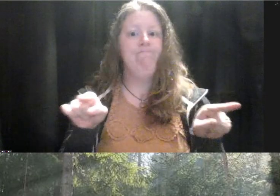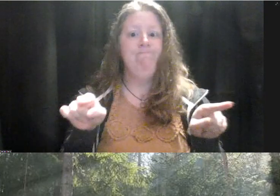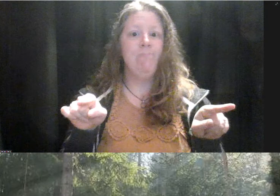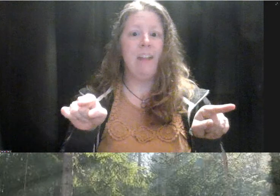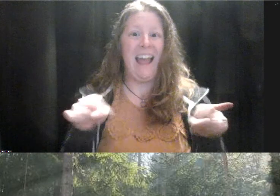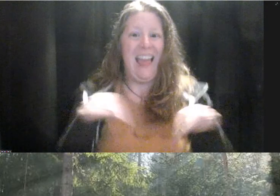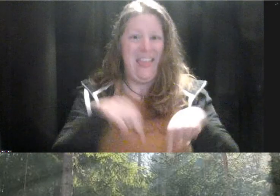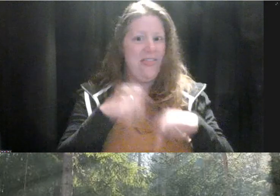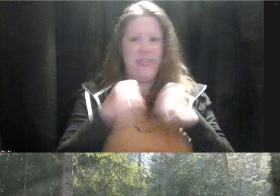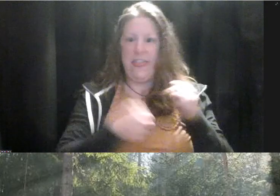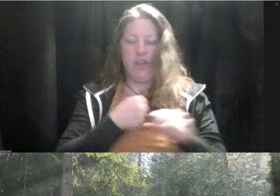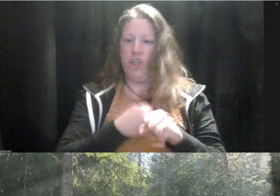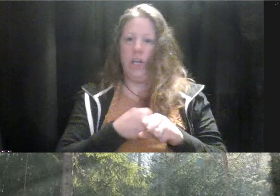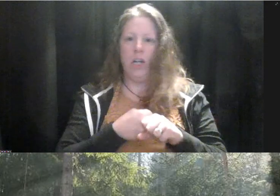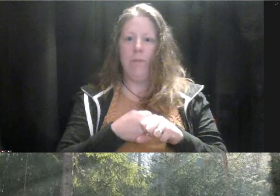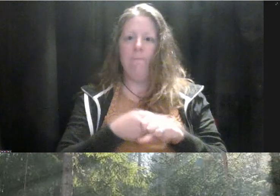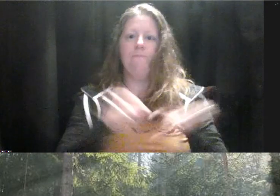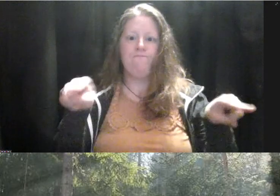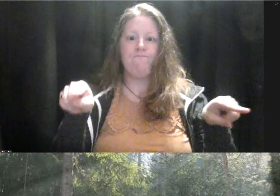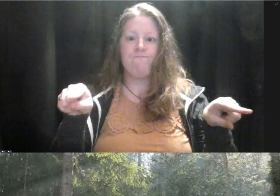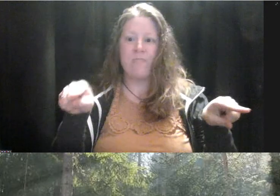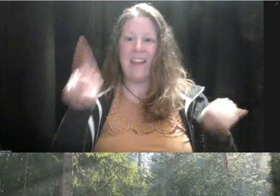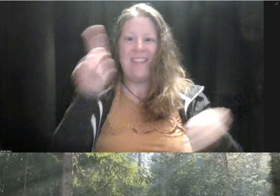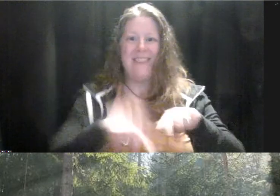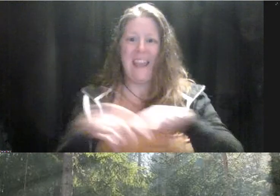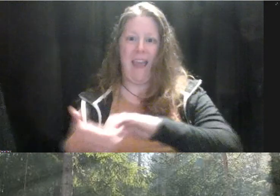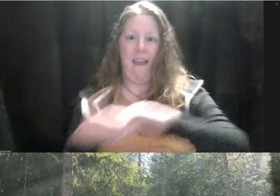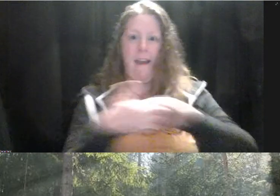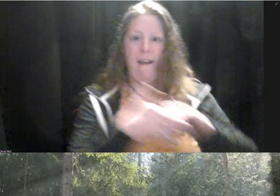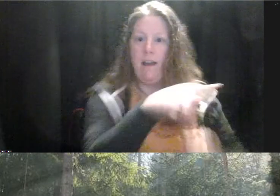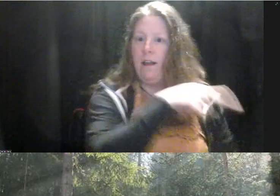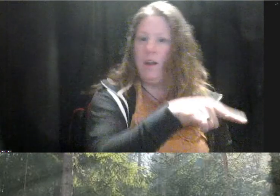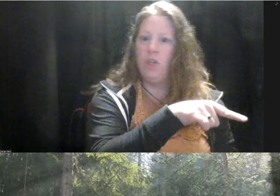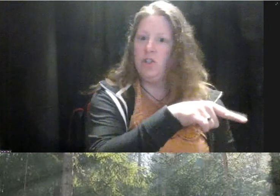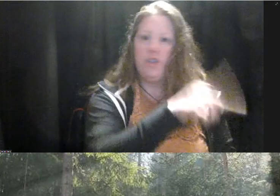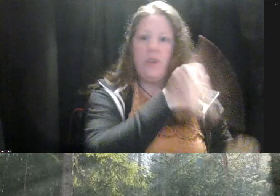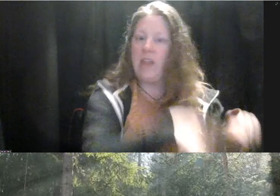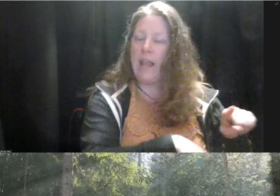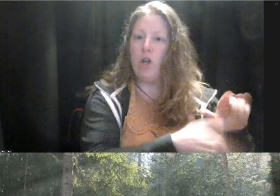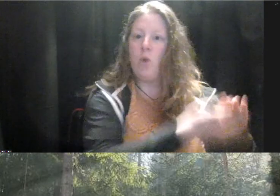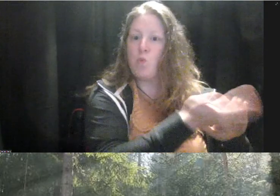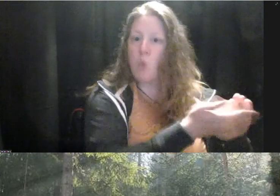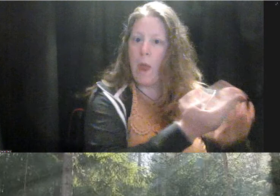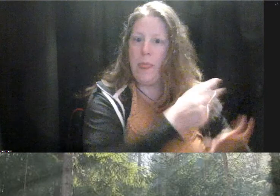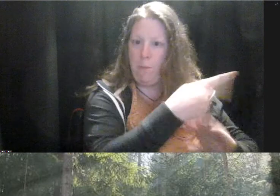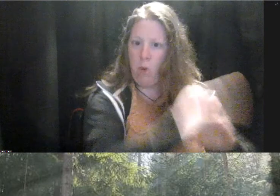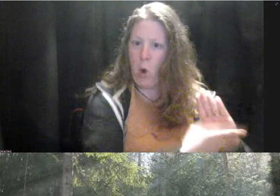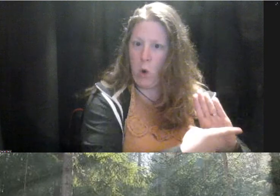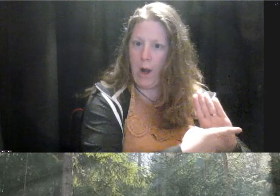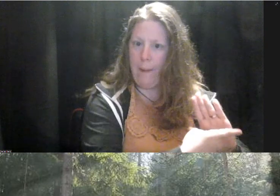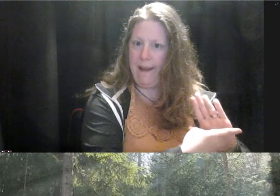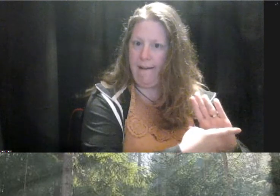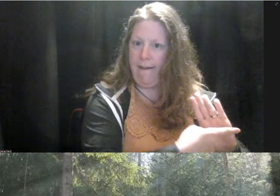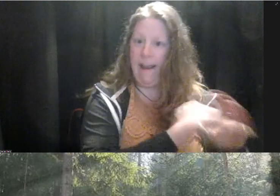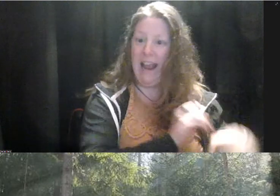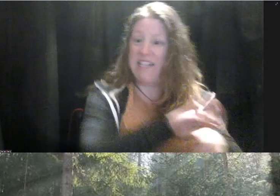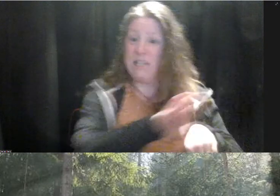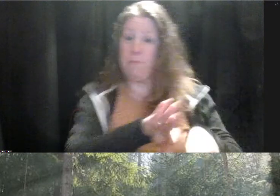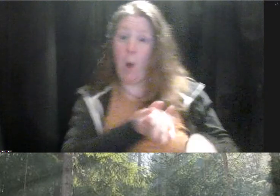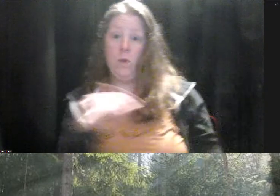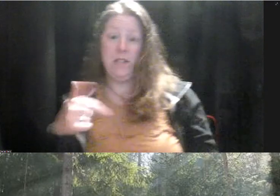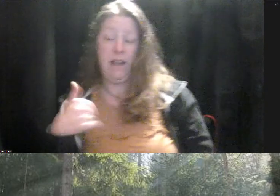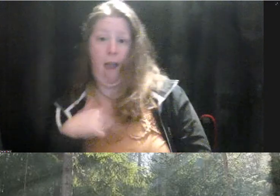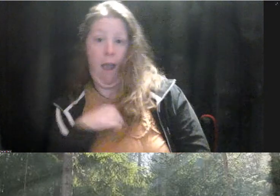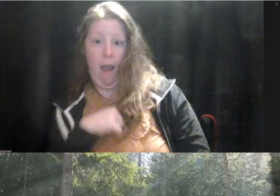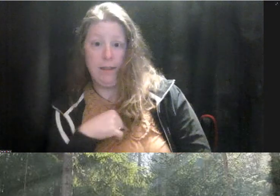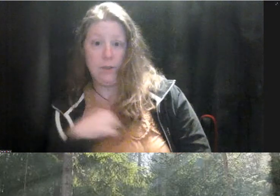etc. These two, this year, they could not collaborate. And 4-H couldn't collaborate